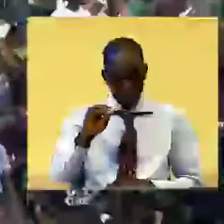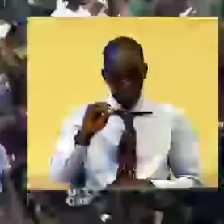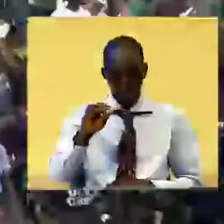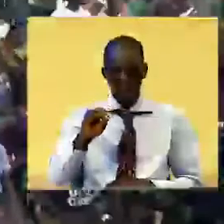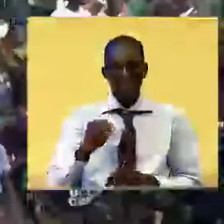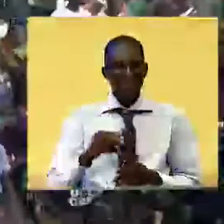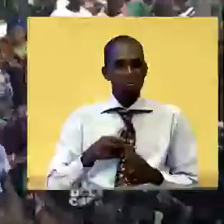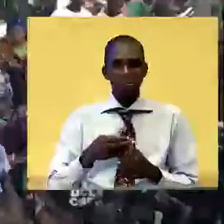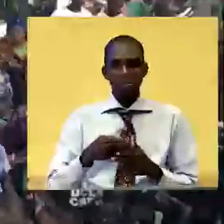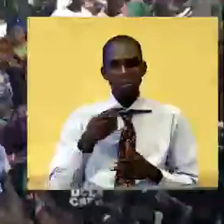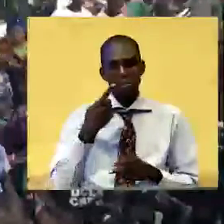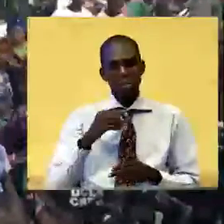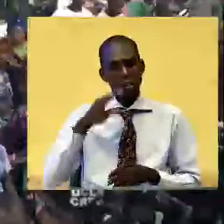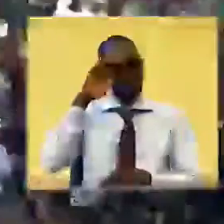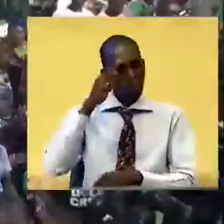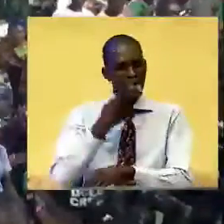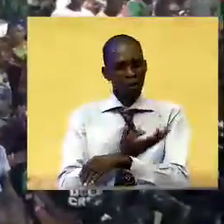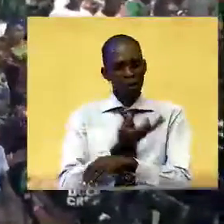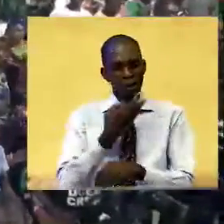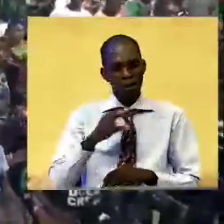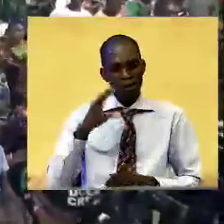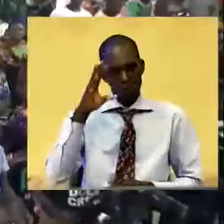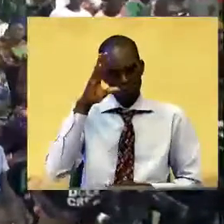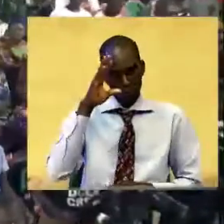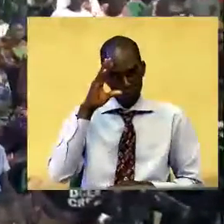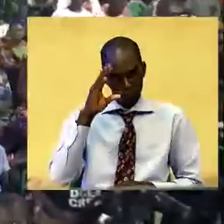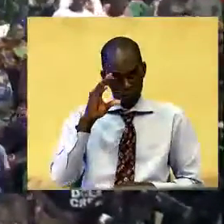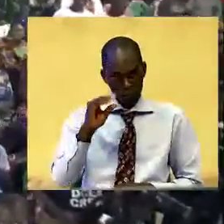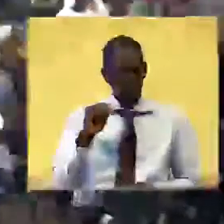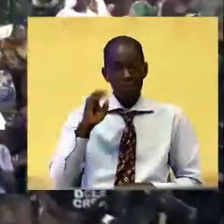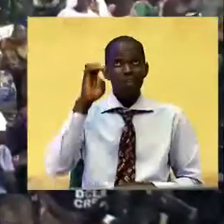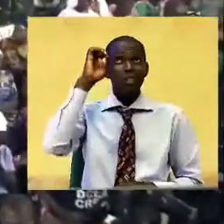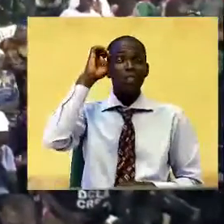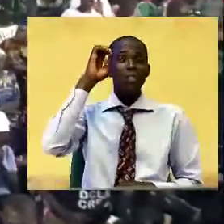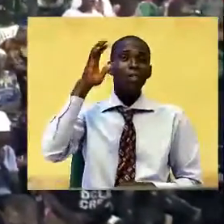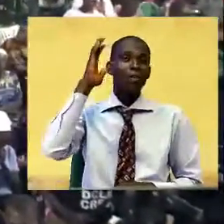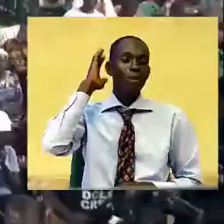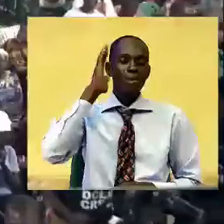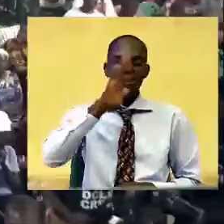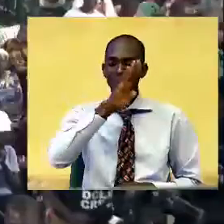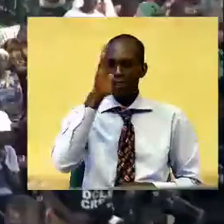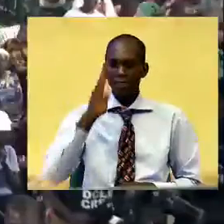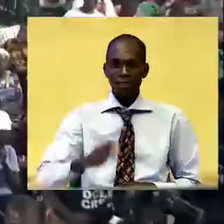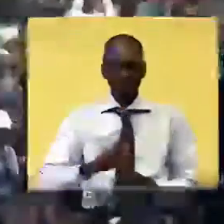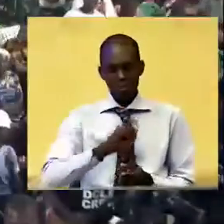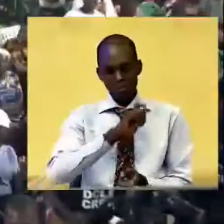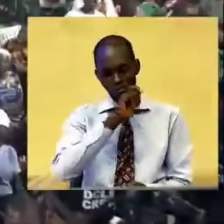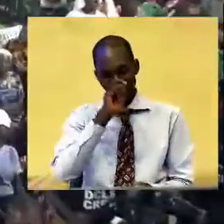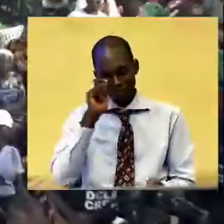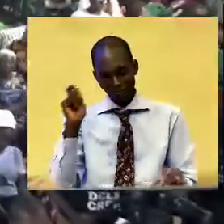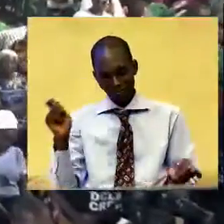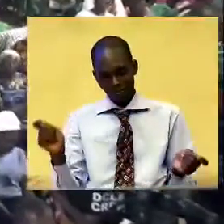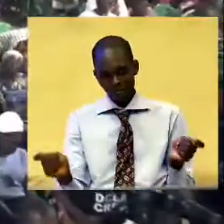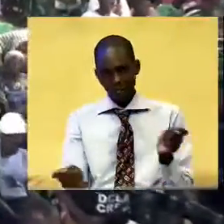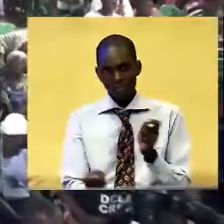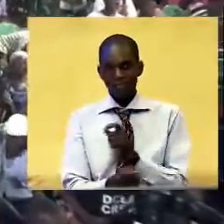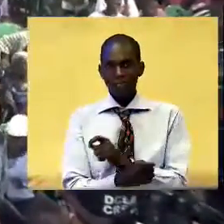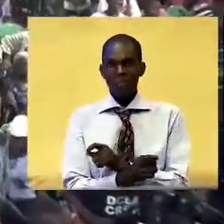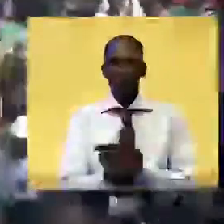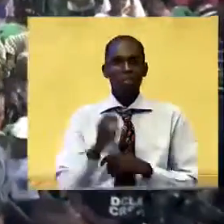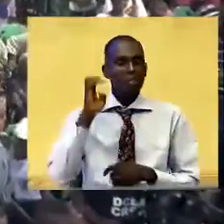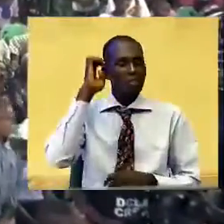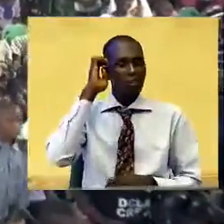God is not a man, neither the Son of Man. He